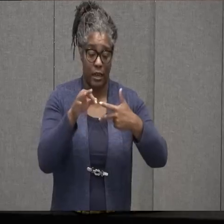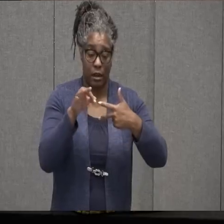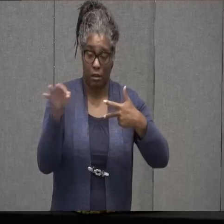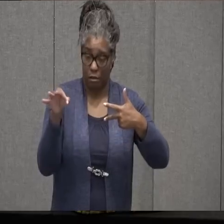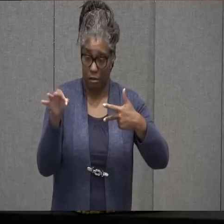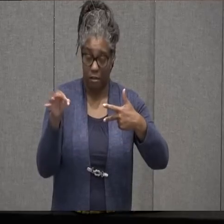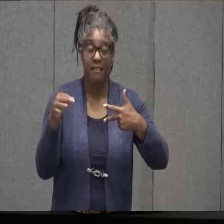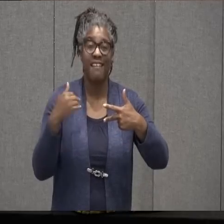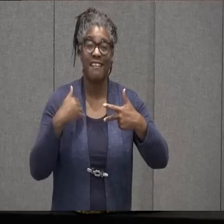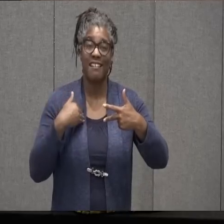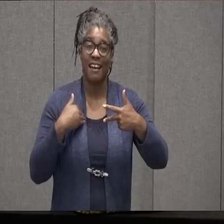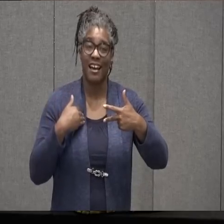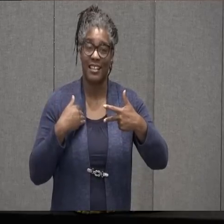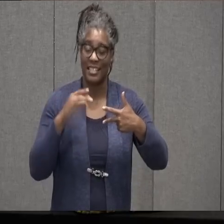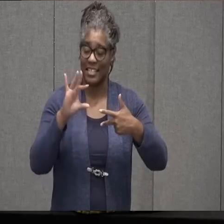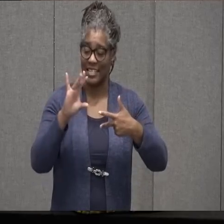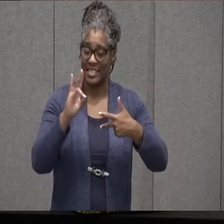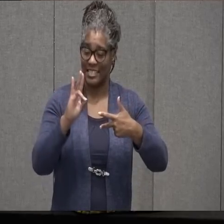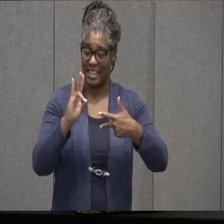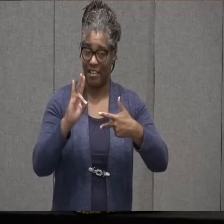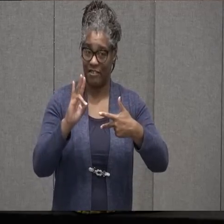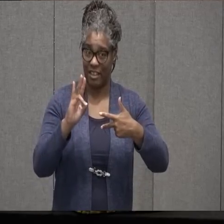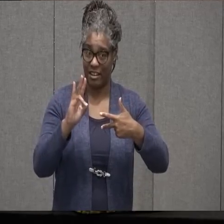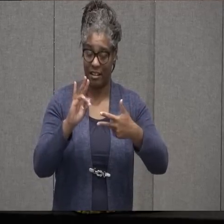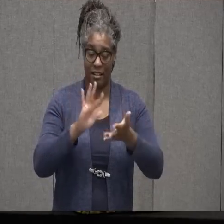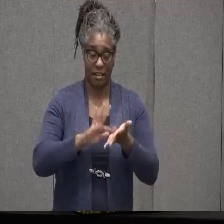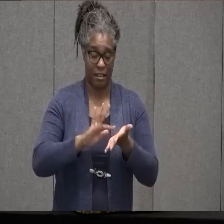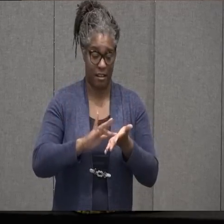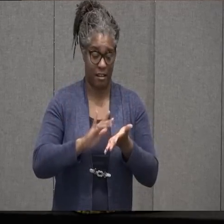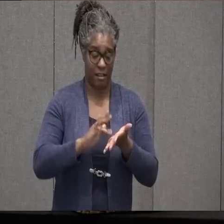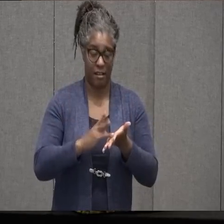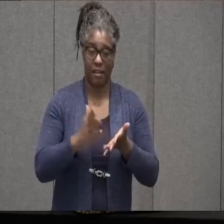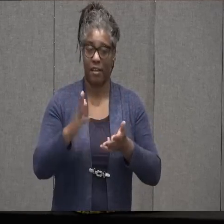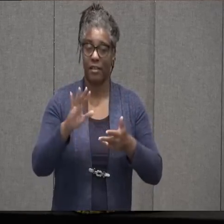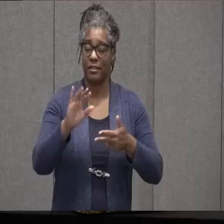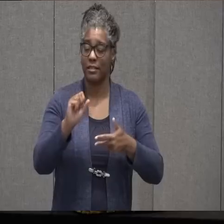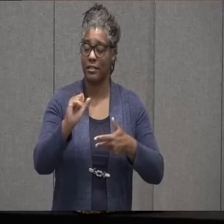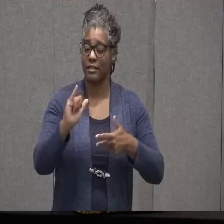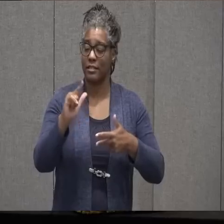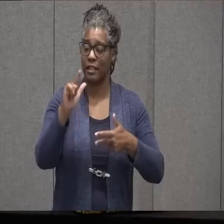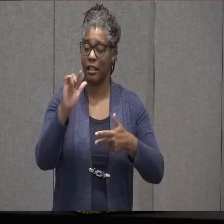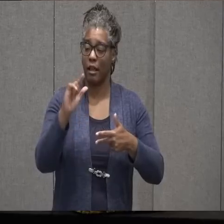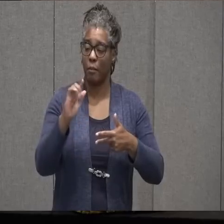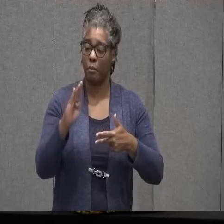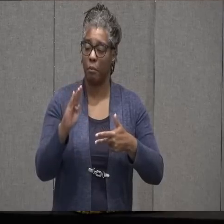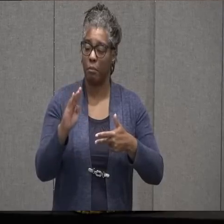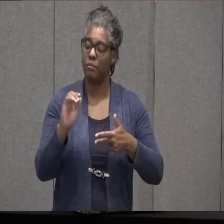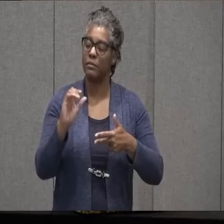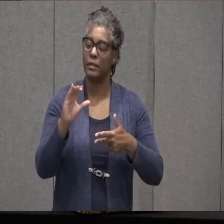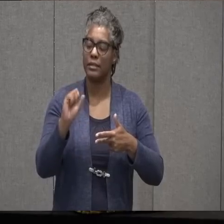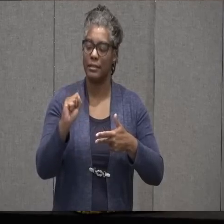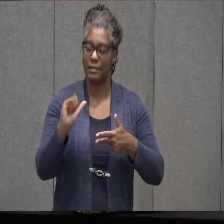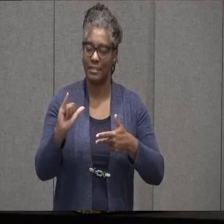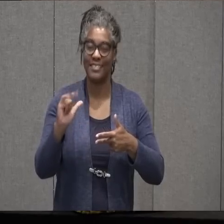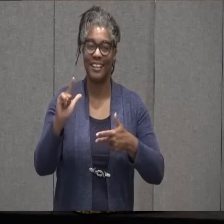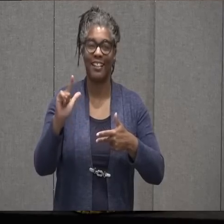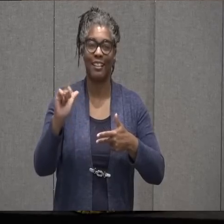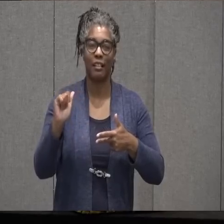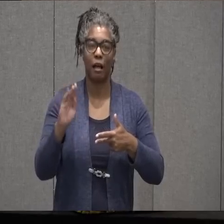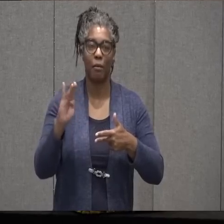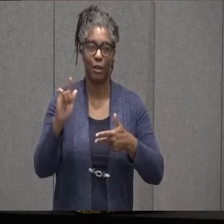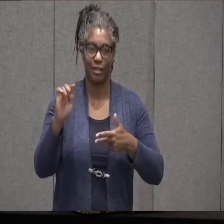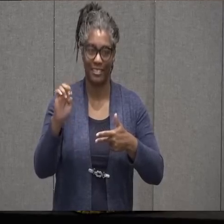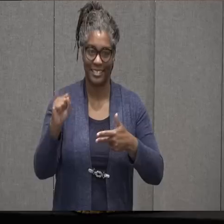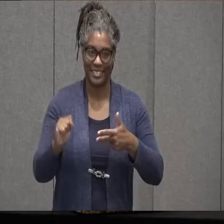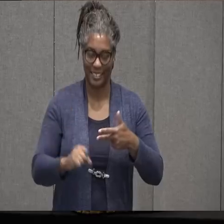seven syllables. And then the third line goes back to five. So you just worked with